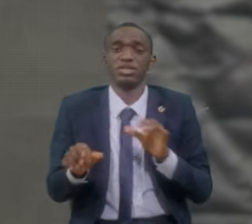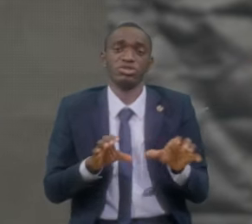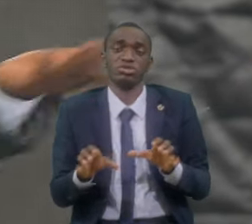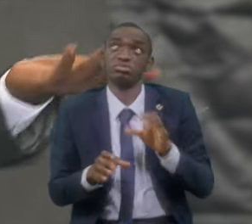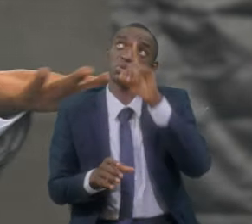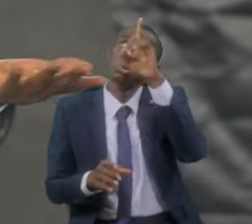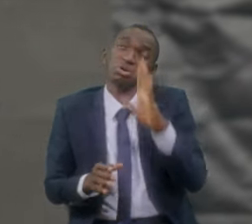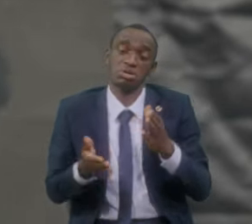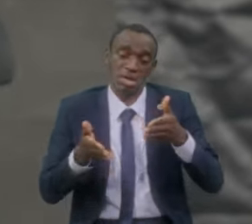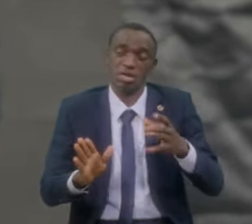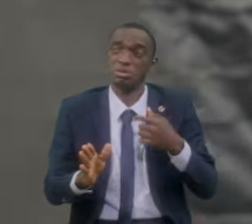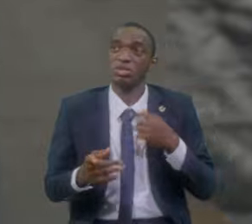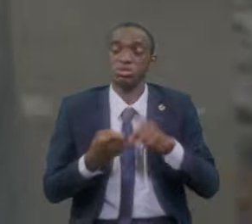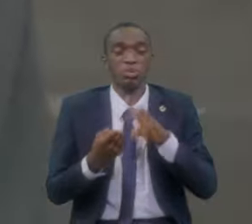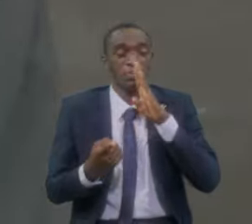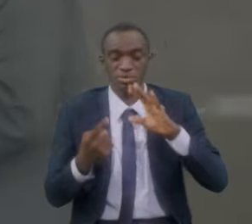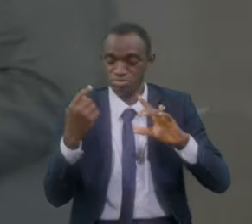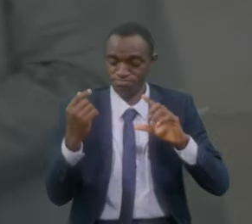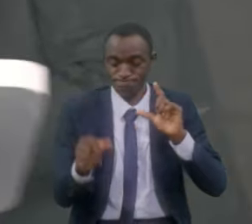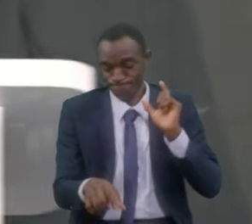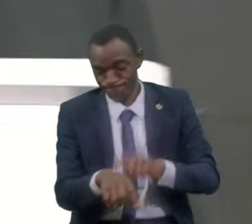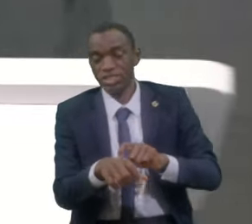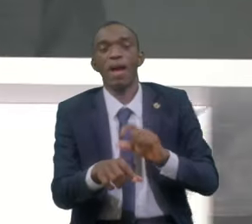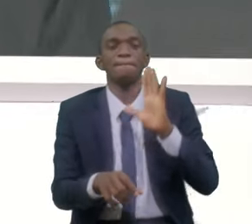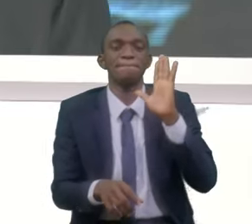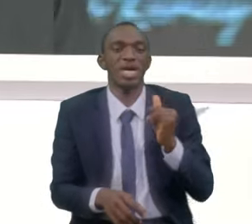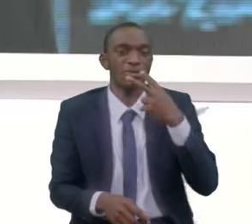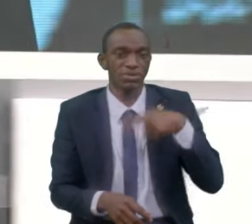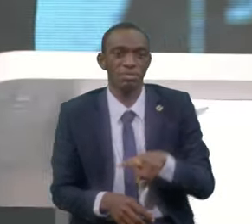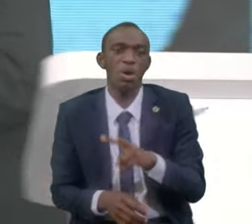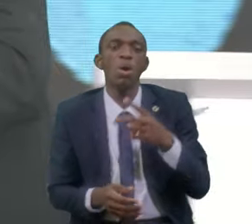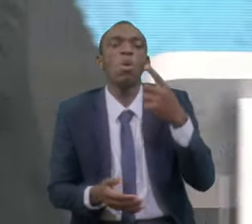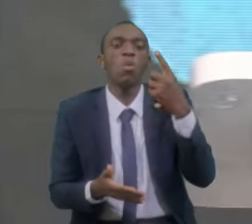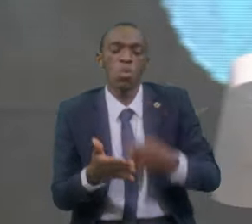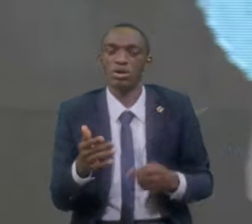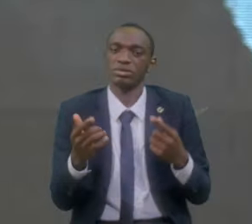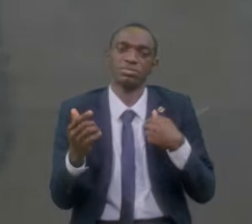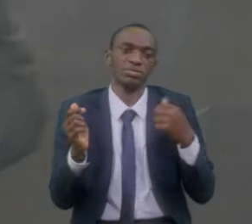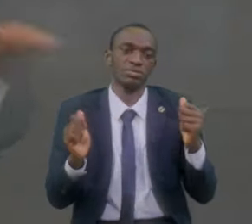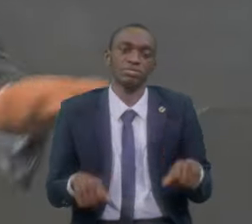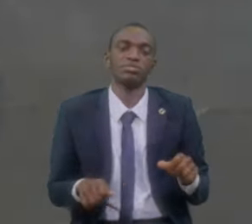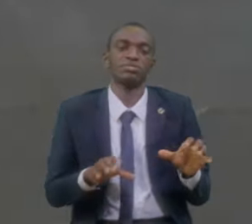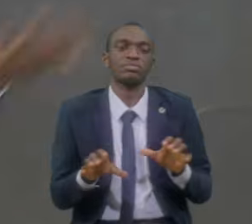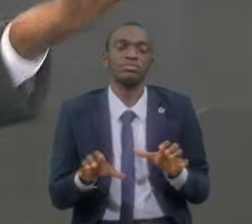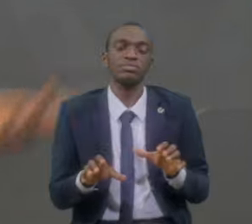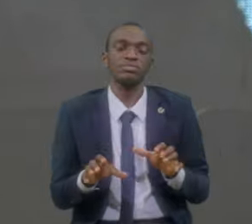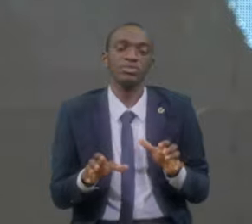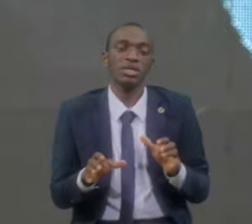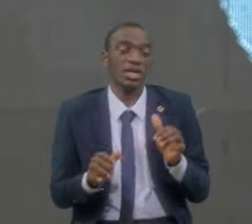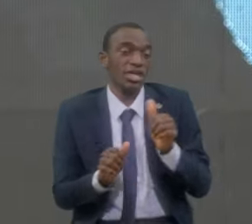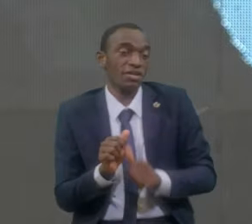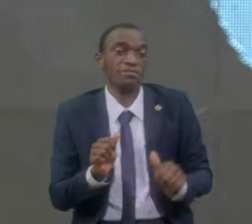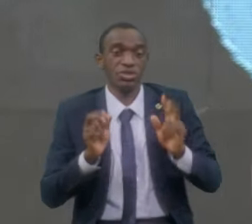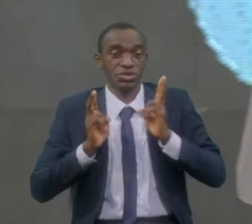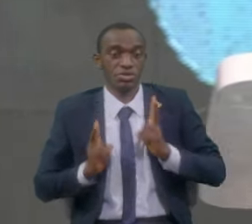old serpent. What can I do? Every human being, if he doesn't have prostate, he'll have lung cancer.